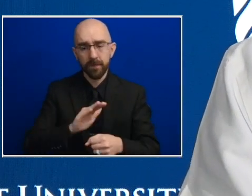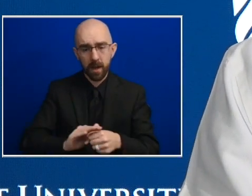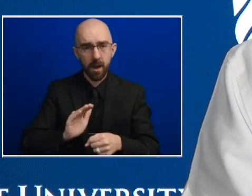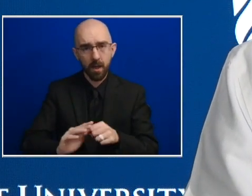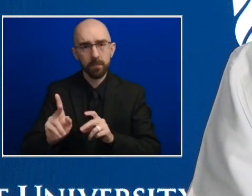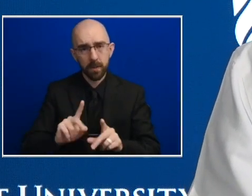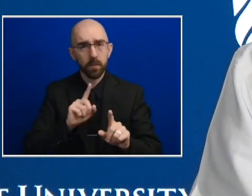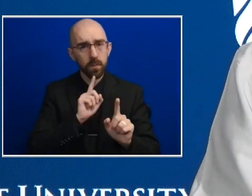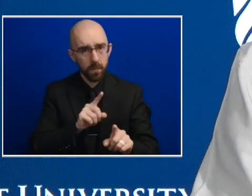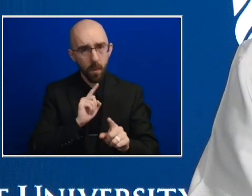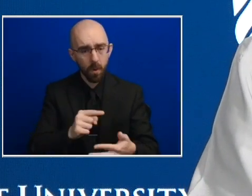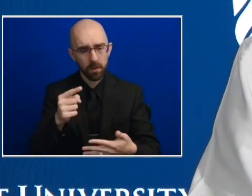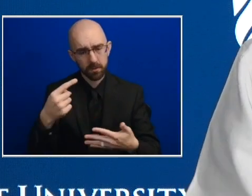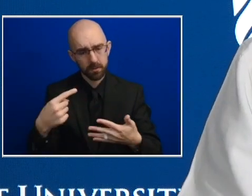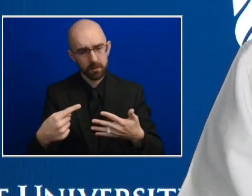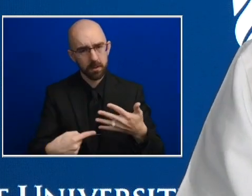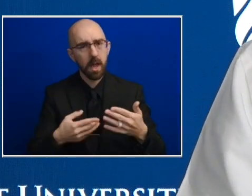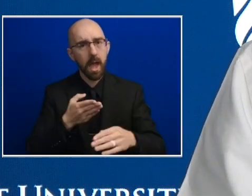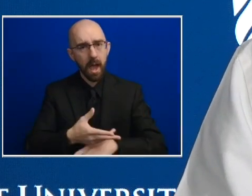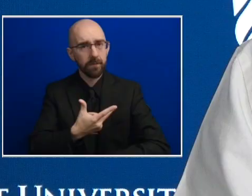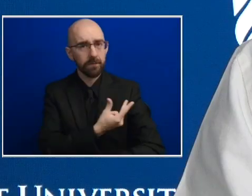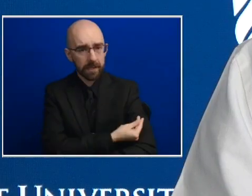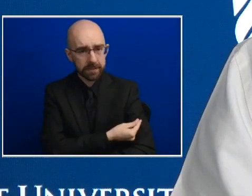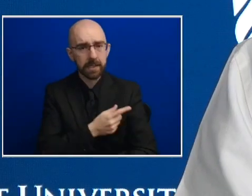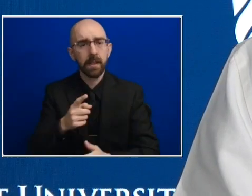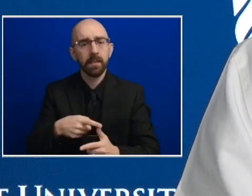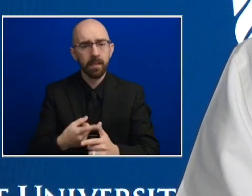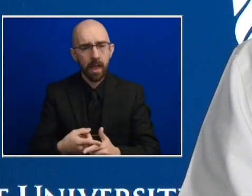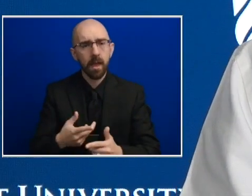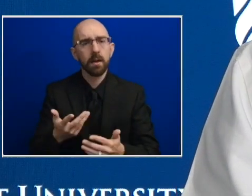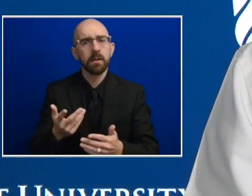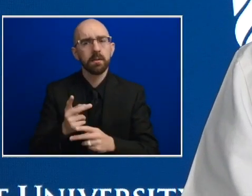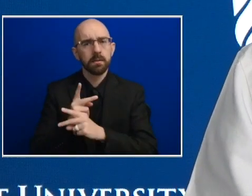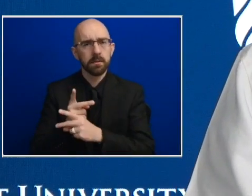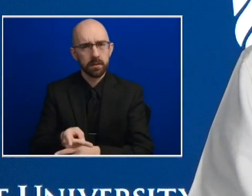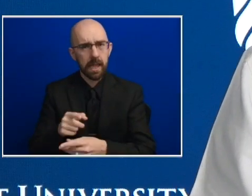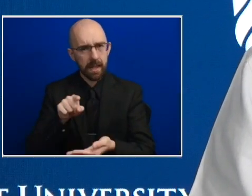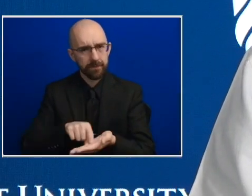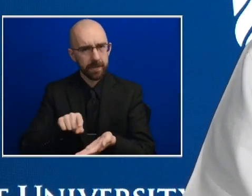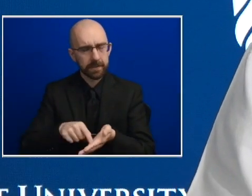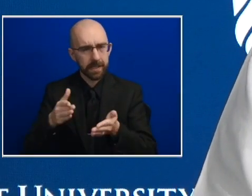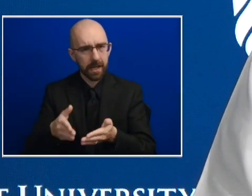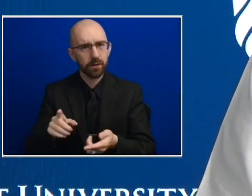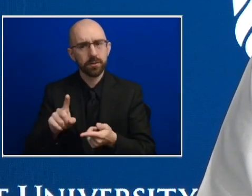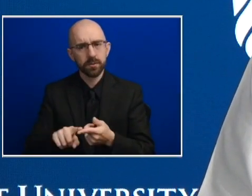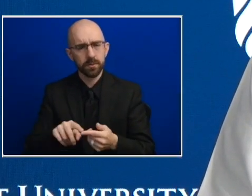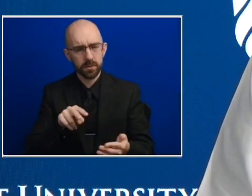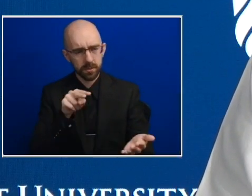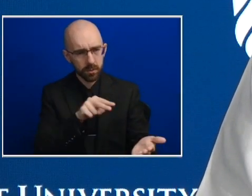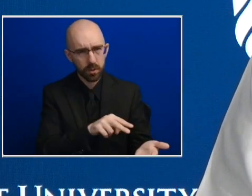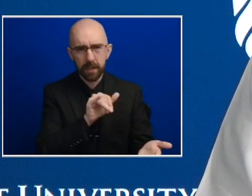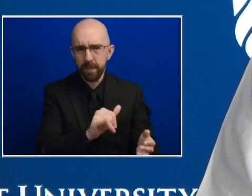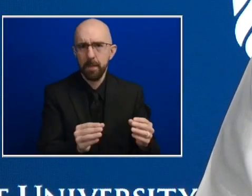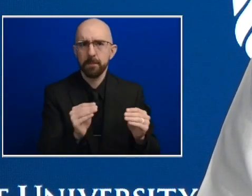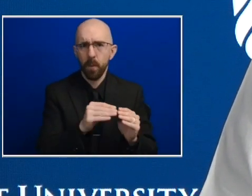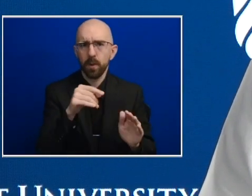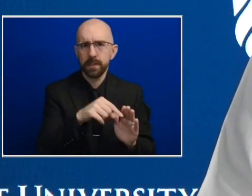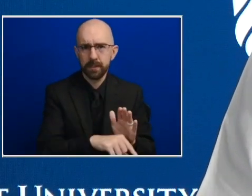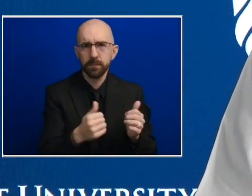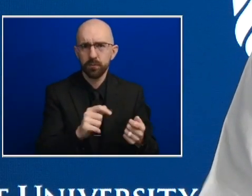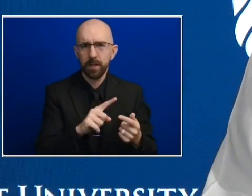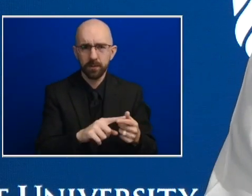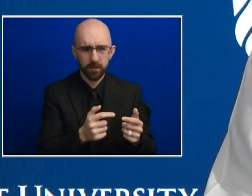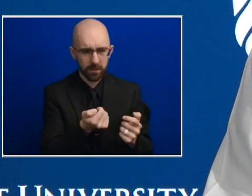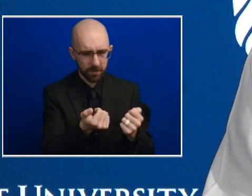things after a certain vaccine, it then lends investigators to investigate more and really try to parse out,